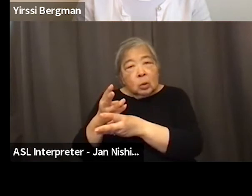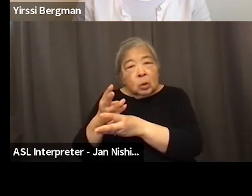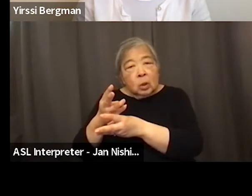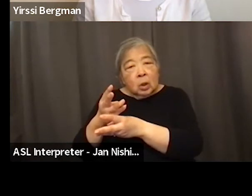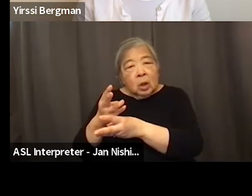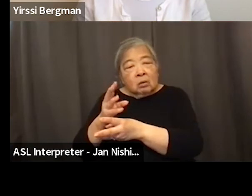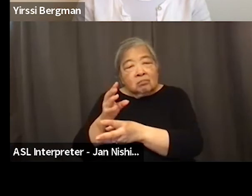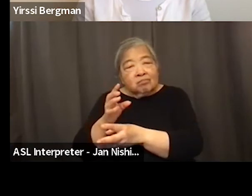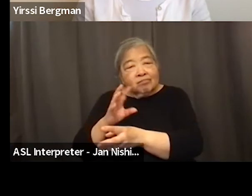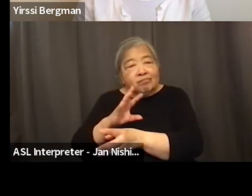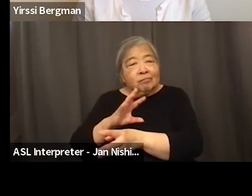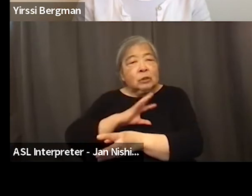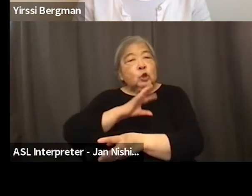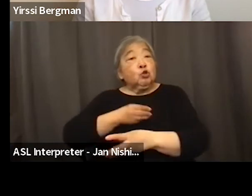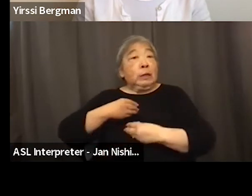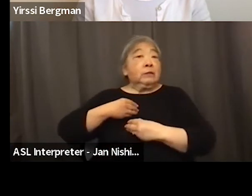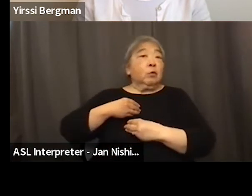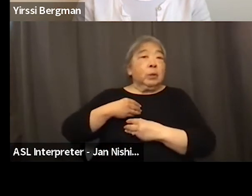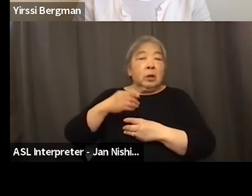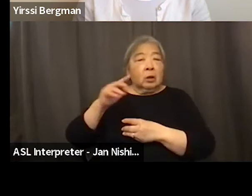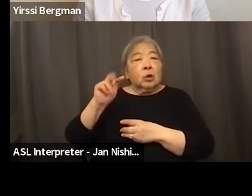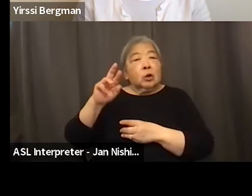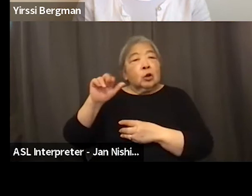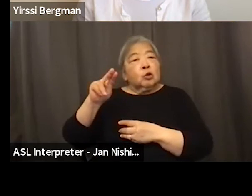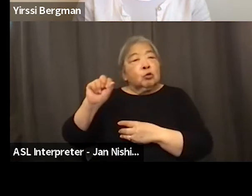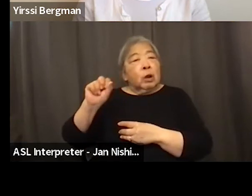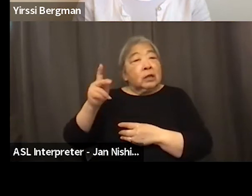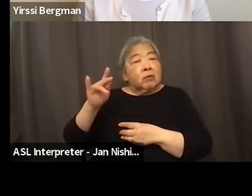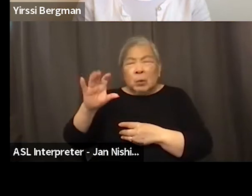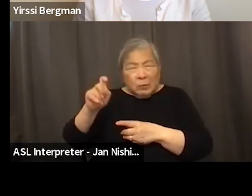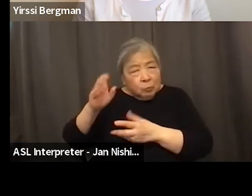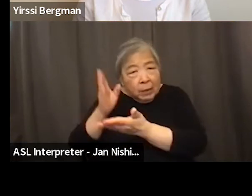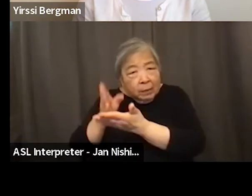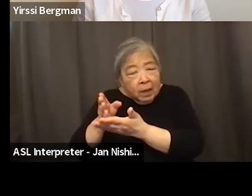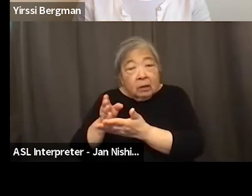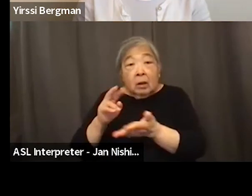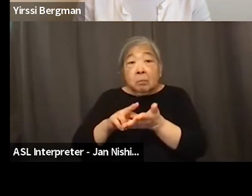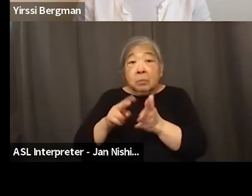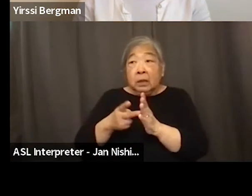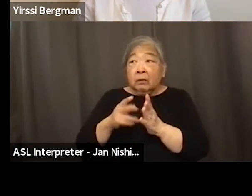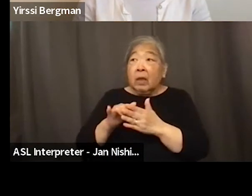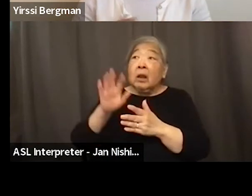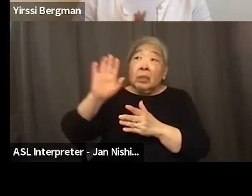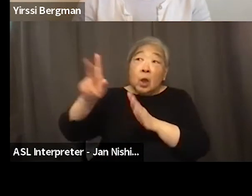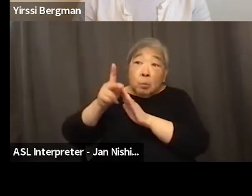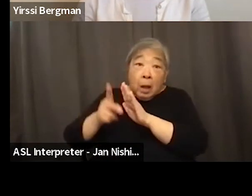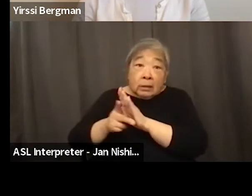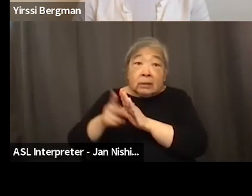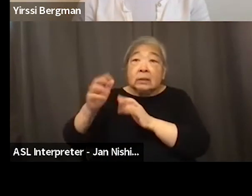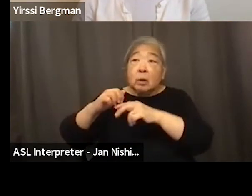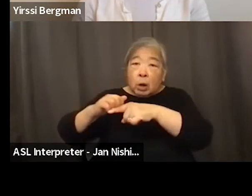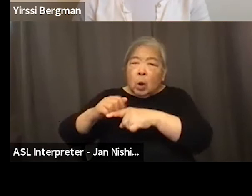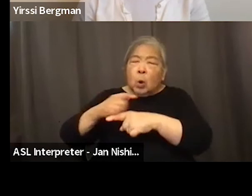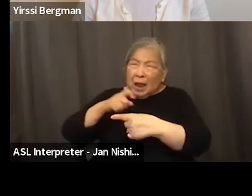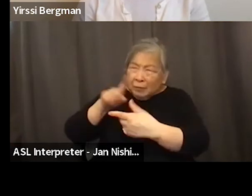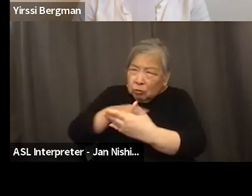transphobic. We need to end these worlds. That means that we have to critique its policies and practices